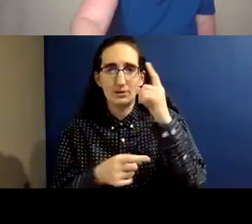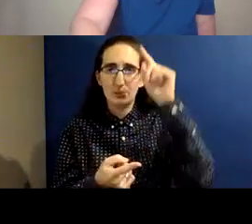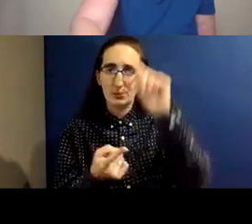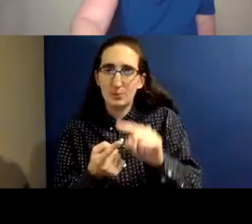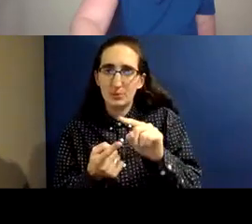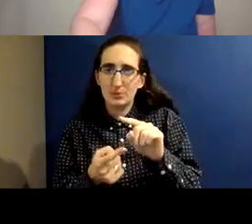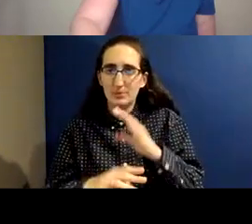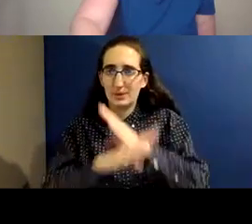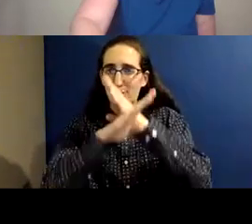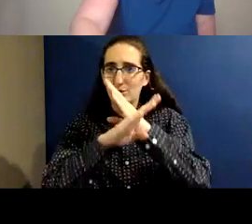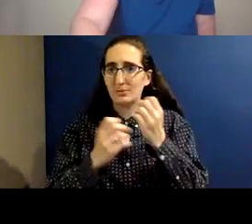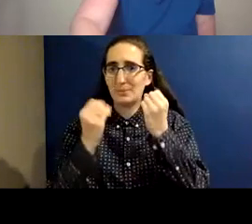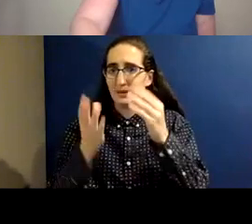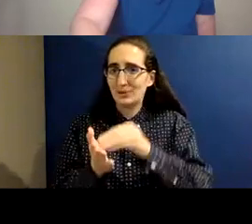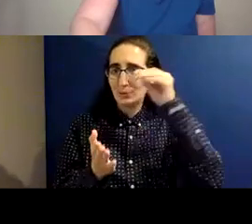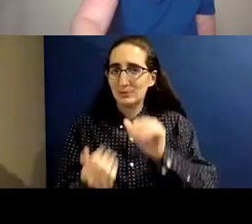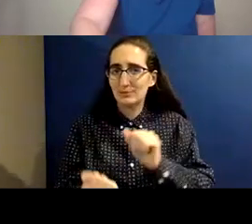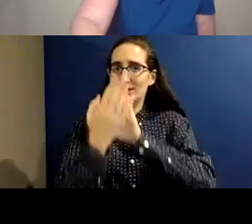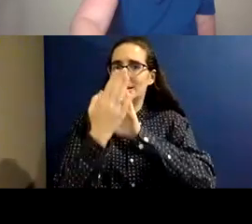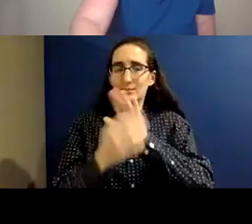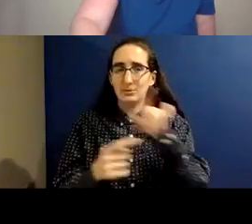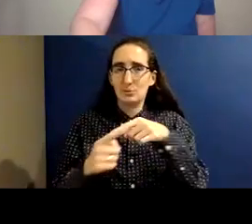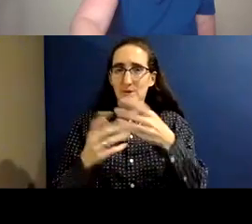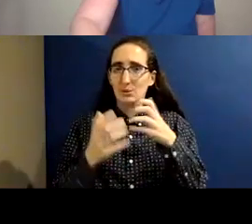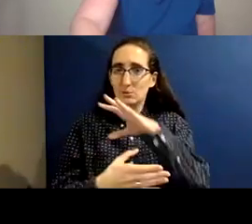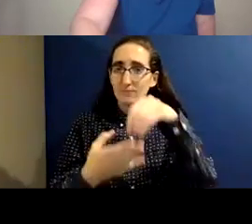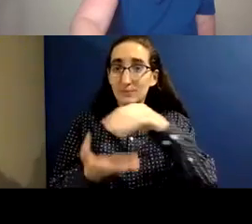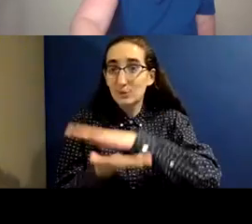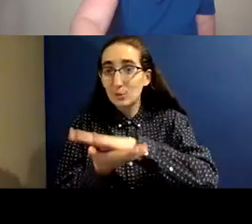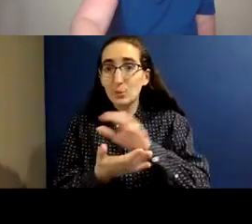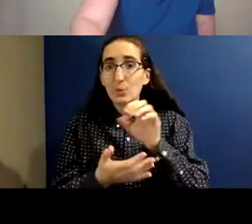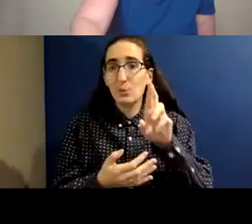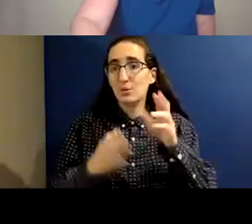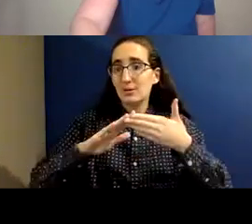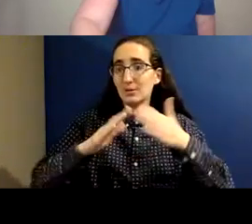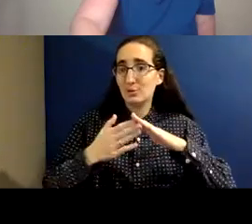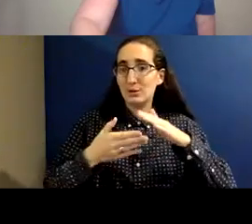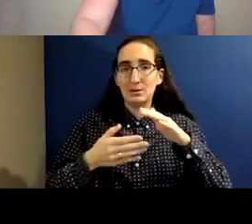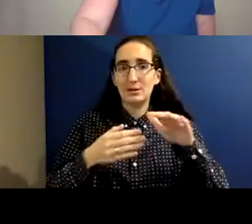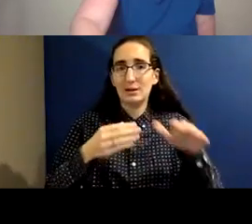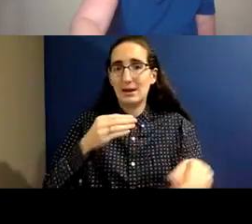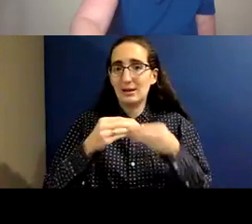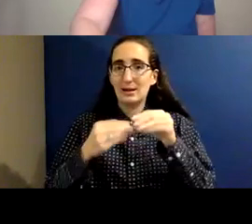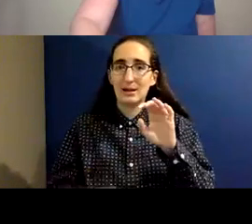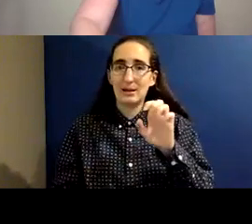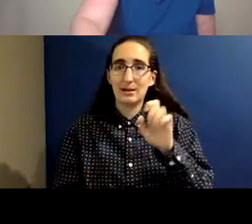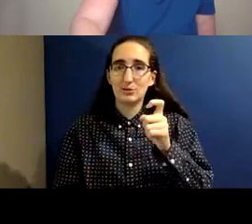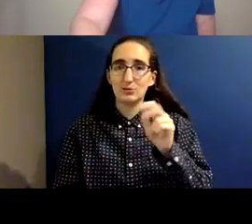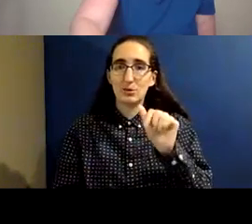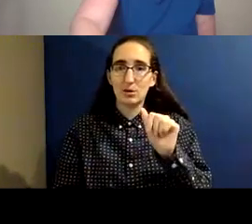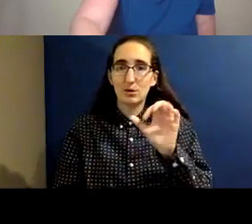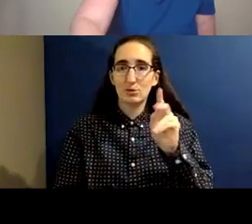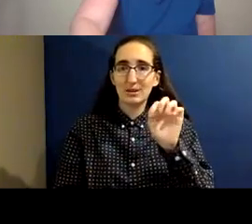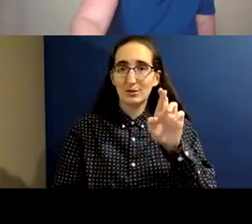barriers that many students face in participating in school or community extracurricular activities. And some of those obvious barriers are things